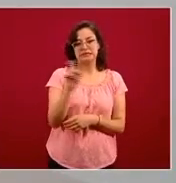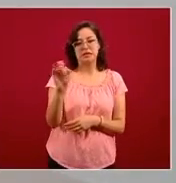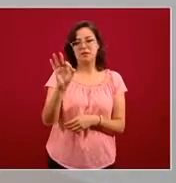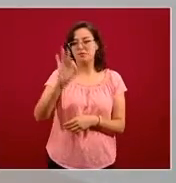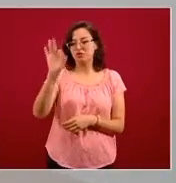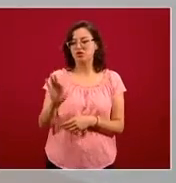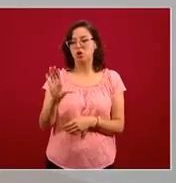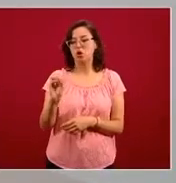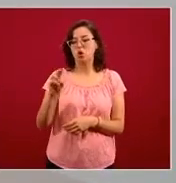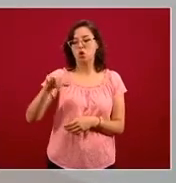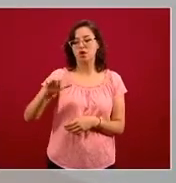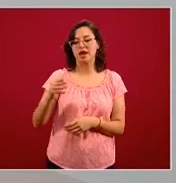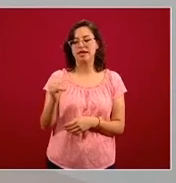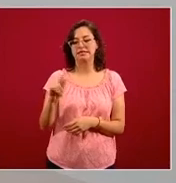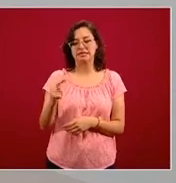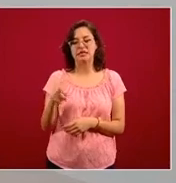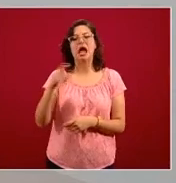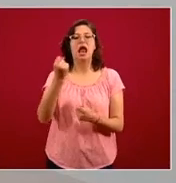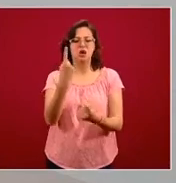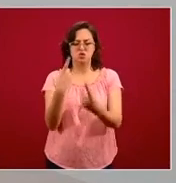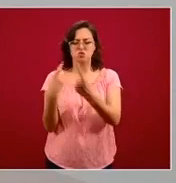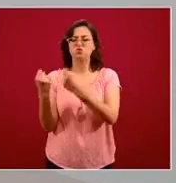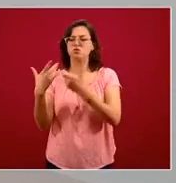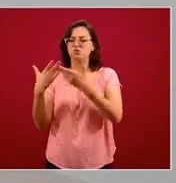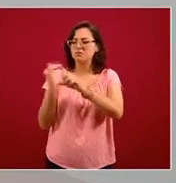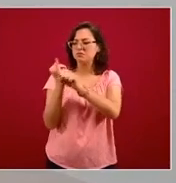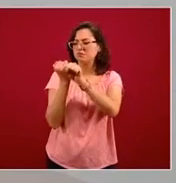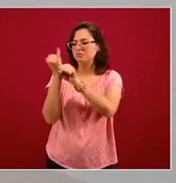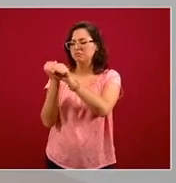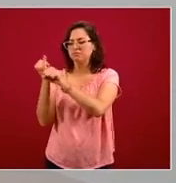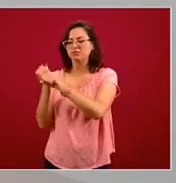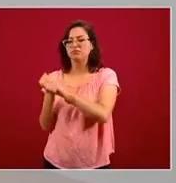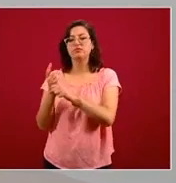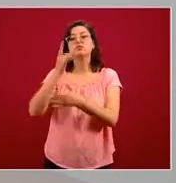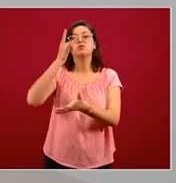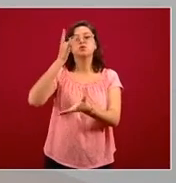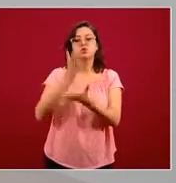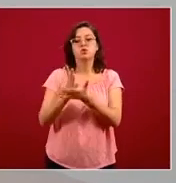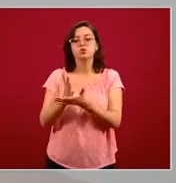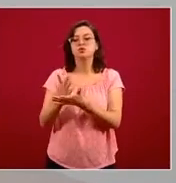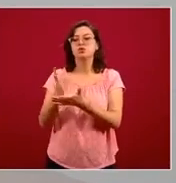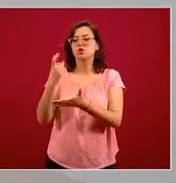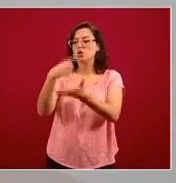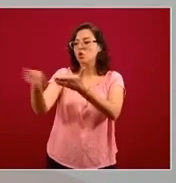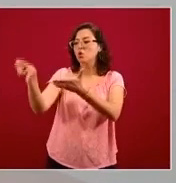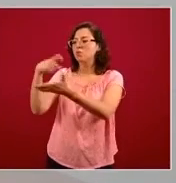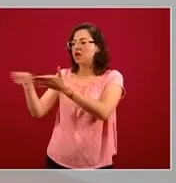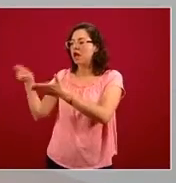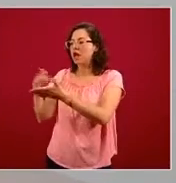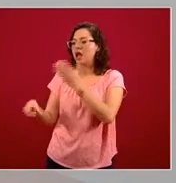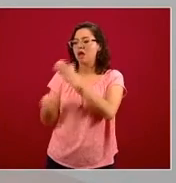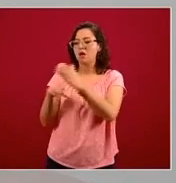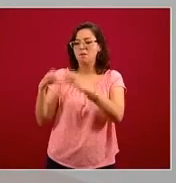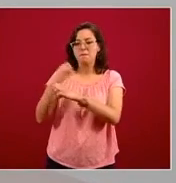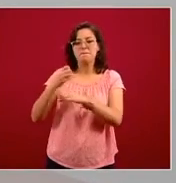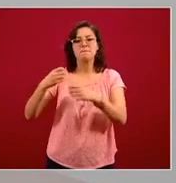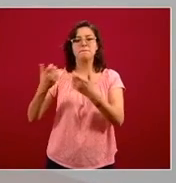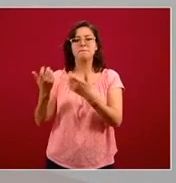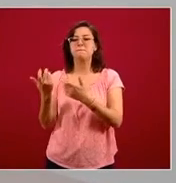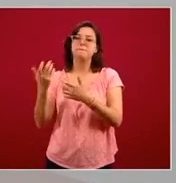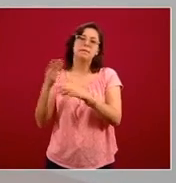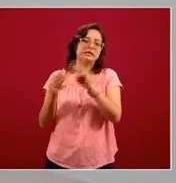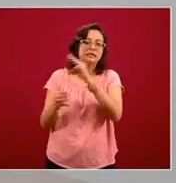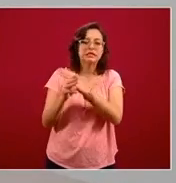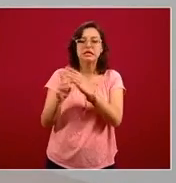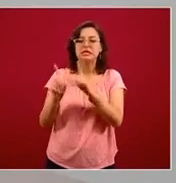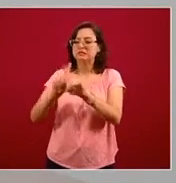designed. We did work with some other research groups, and this is for assembling and